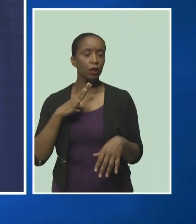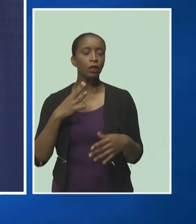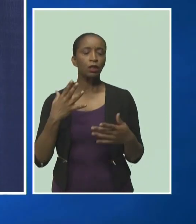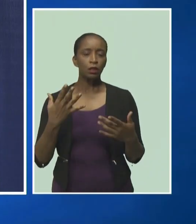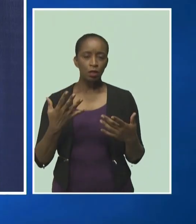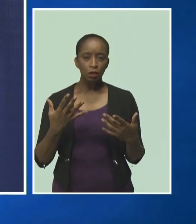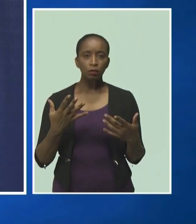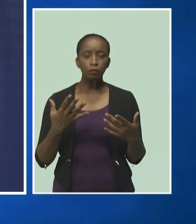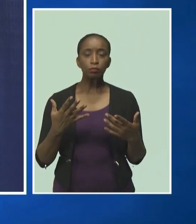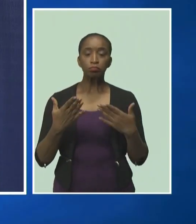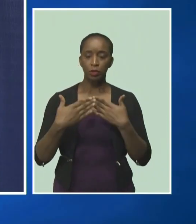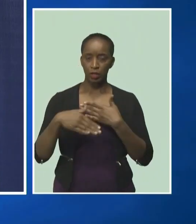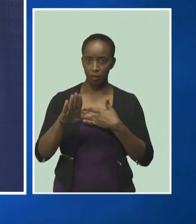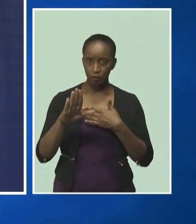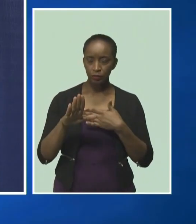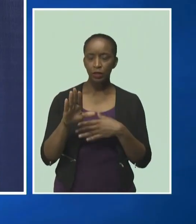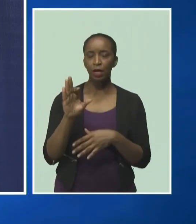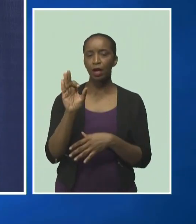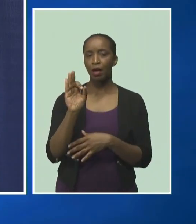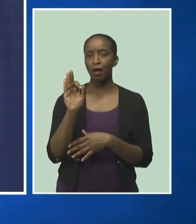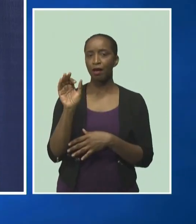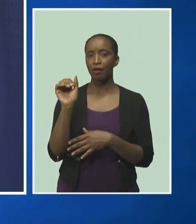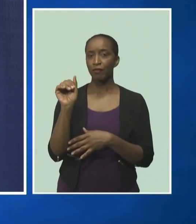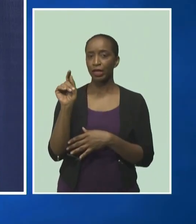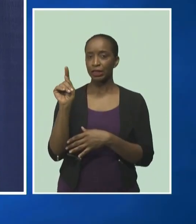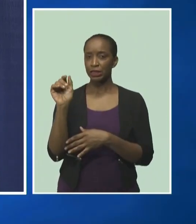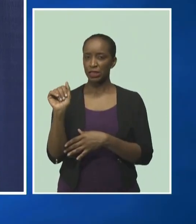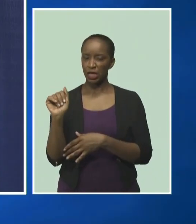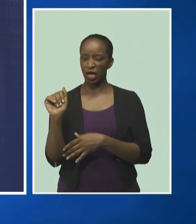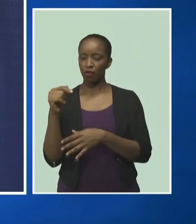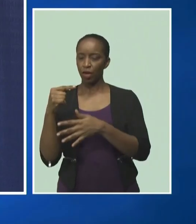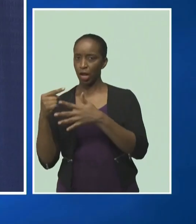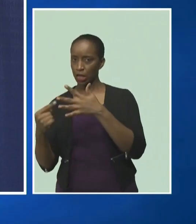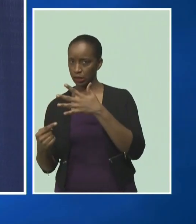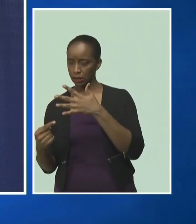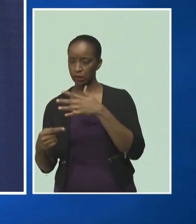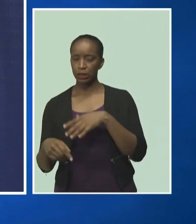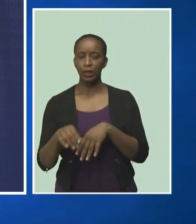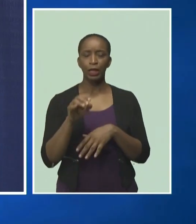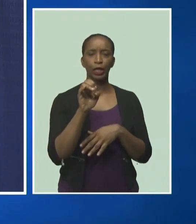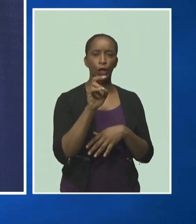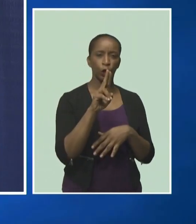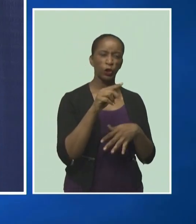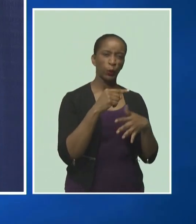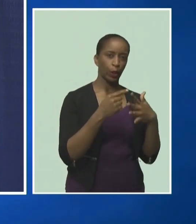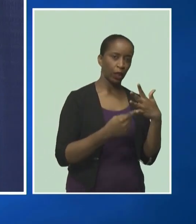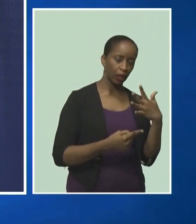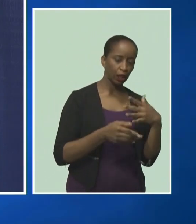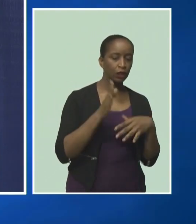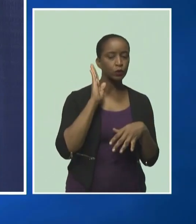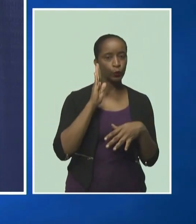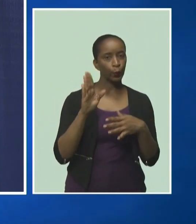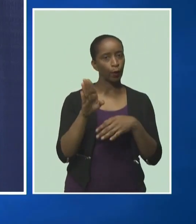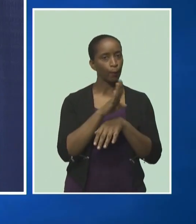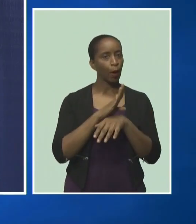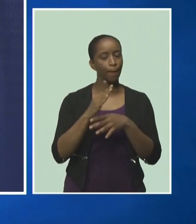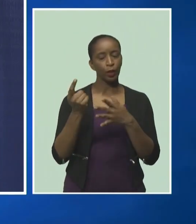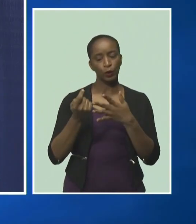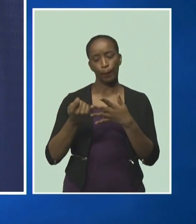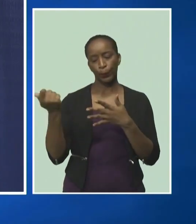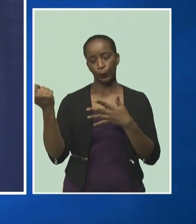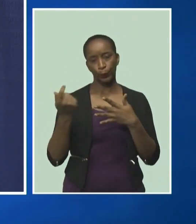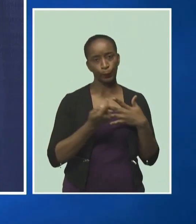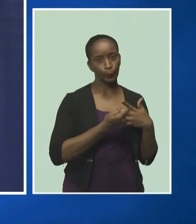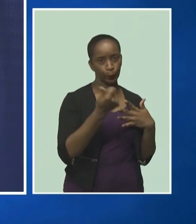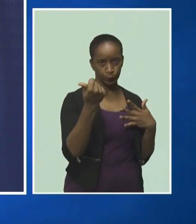FATF grey list and the EU blacklist. It hasn't been easy. It has taken up so much of our